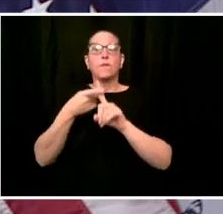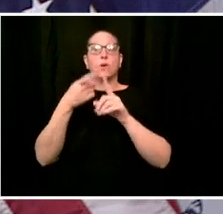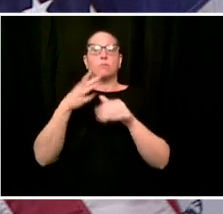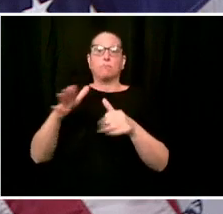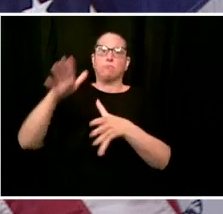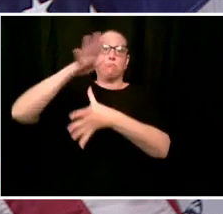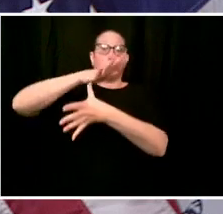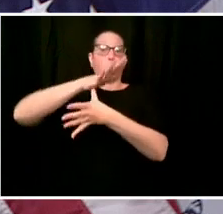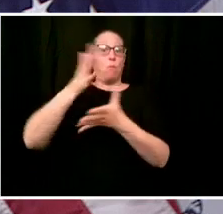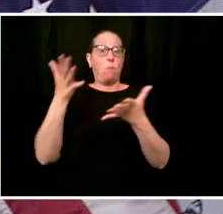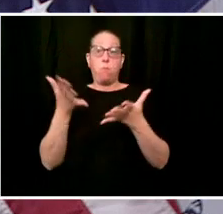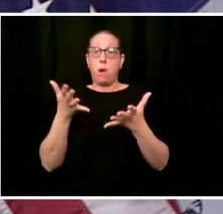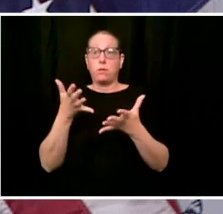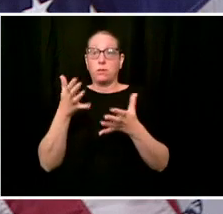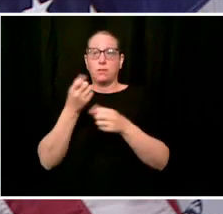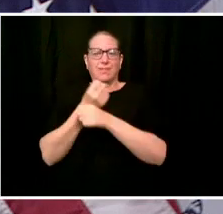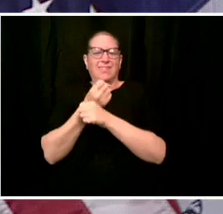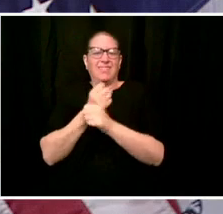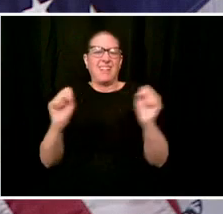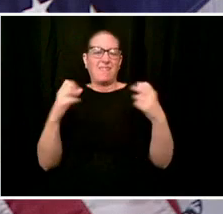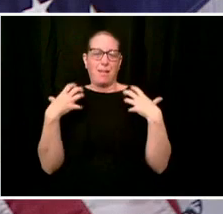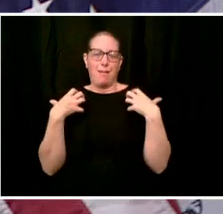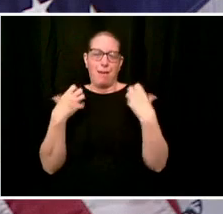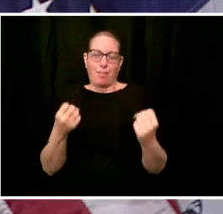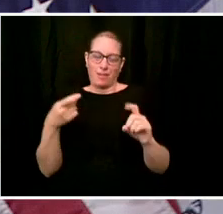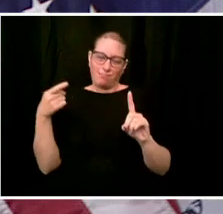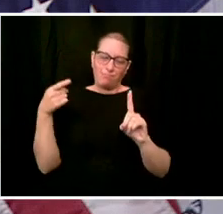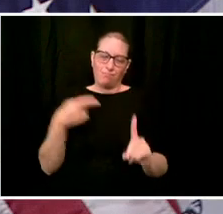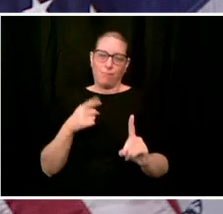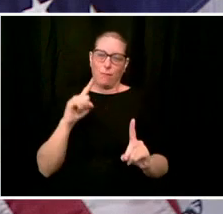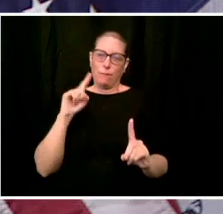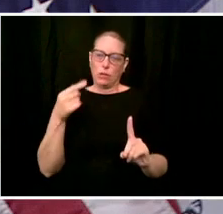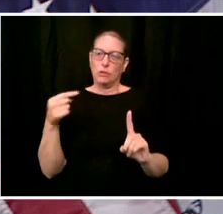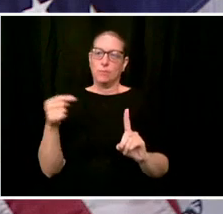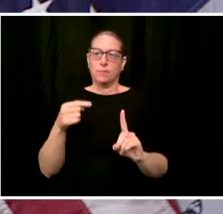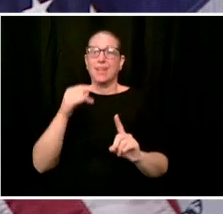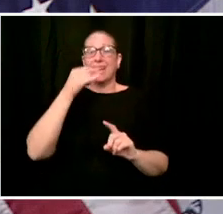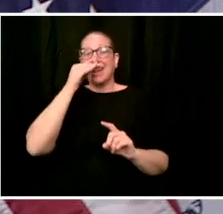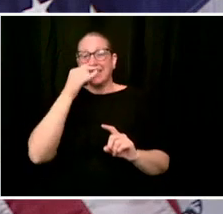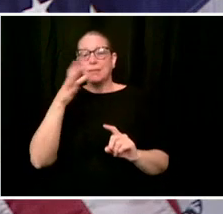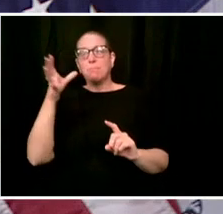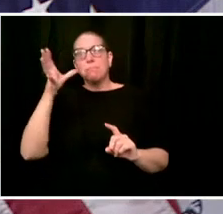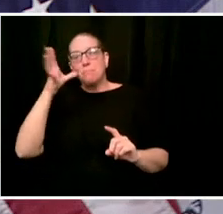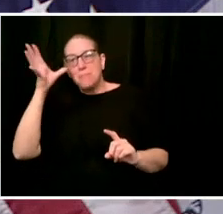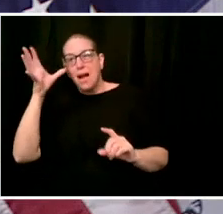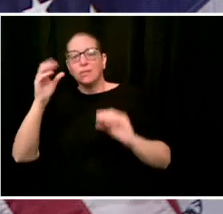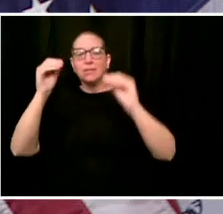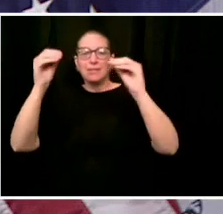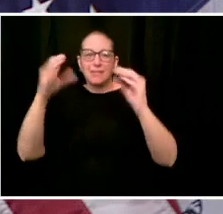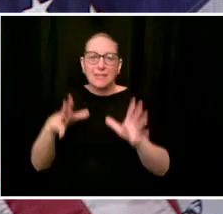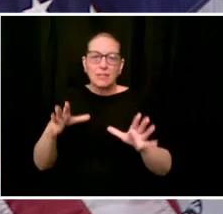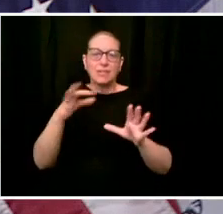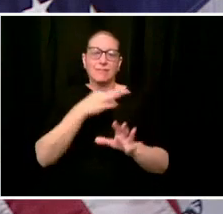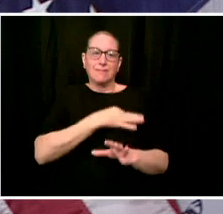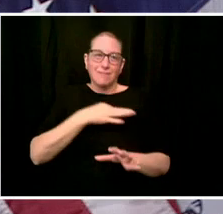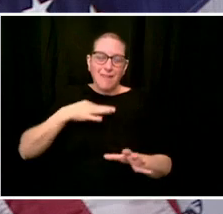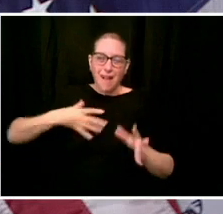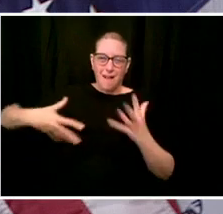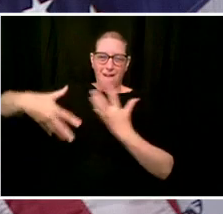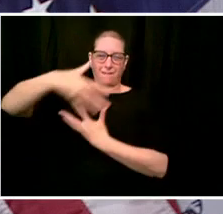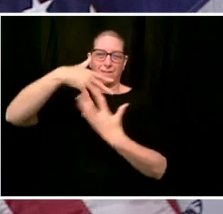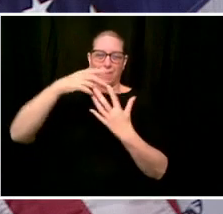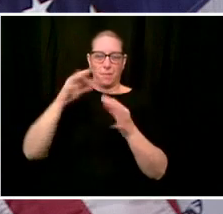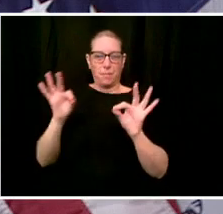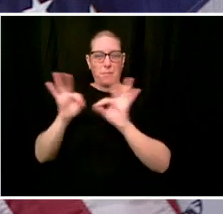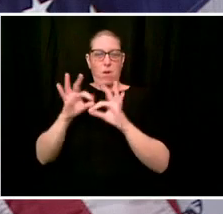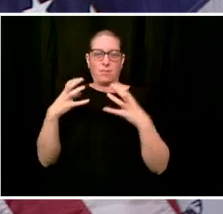parents, educators, everyone who works in the school building. And we've got a fair amount of time. I mean, remember,